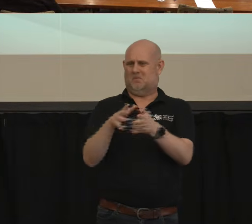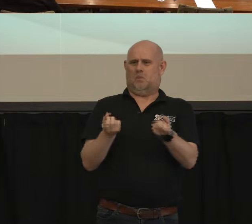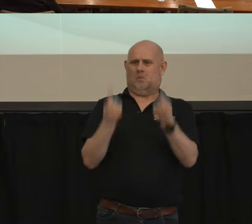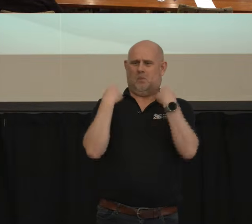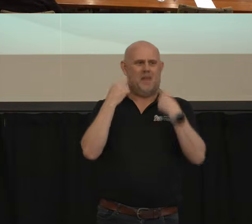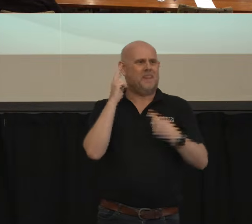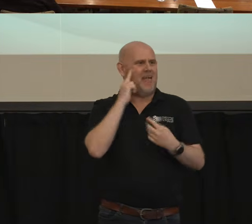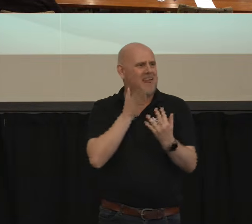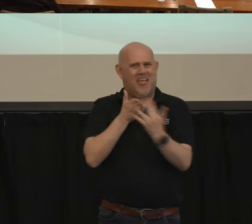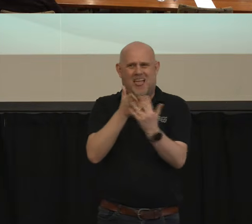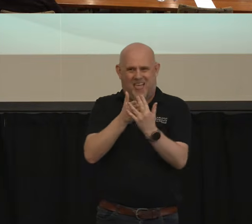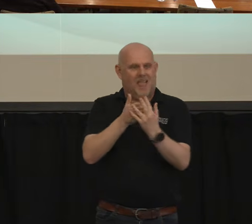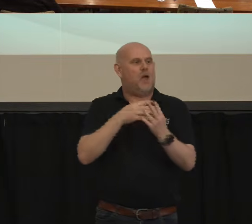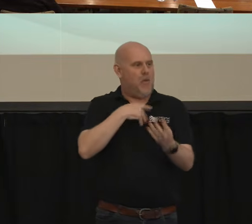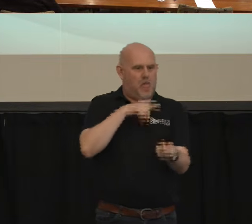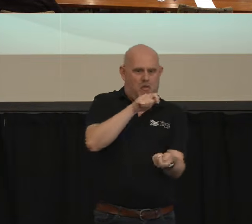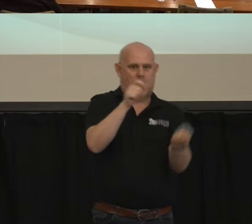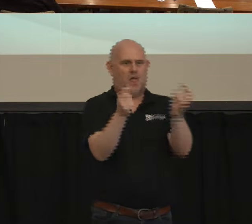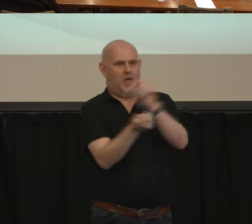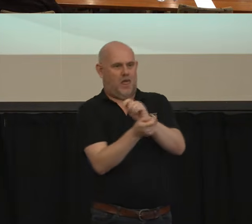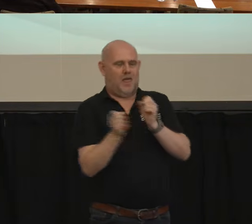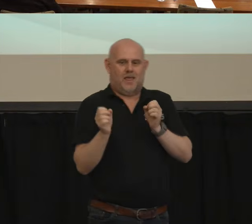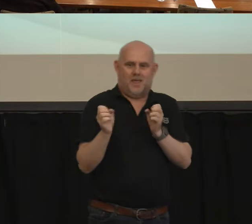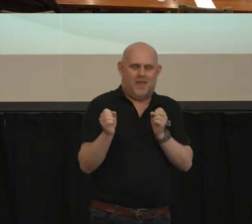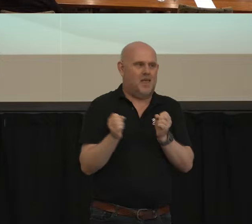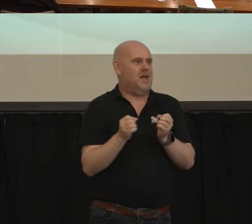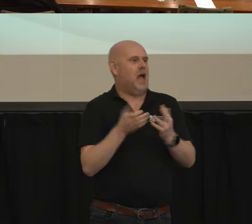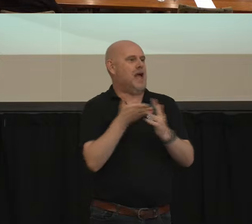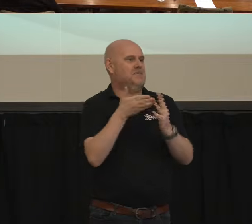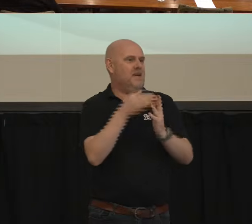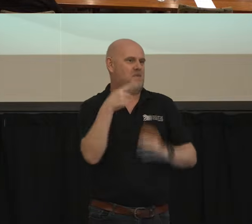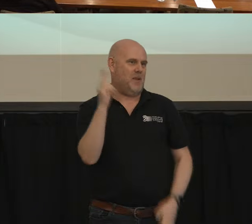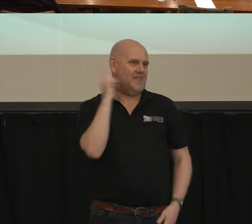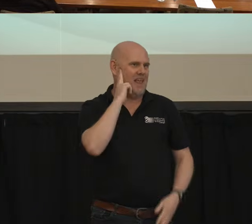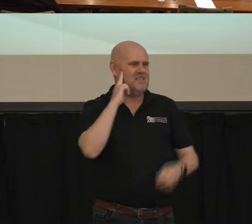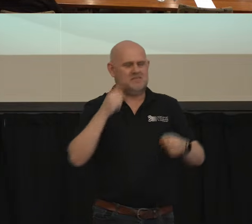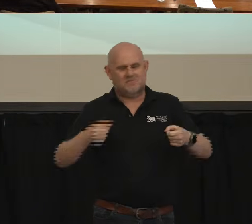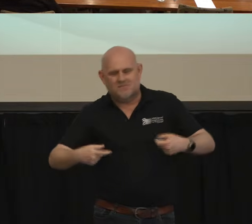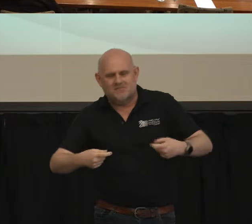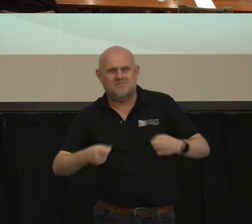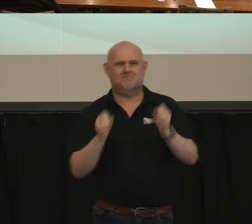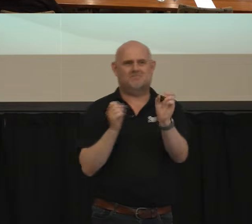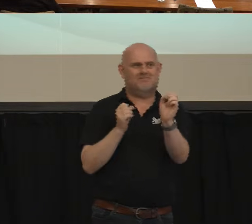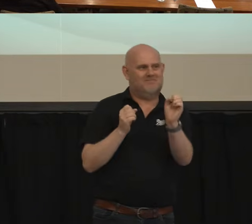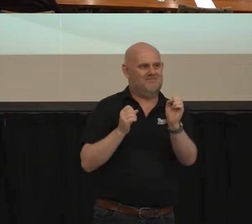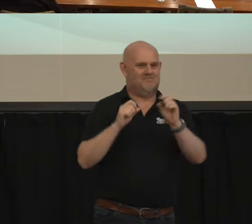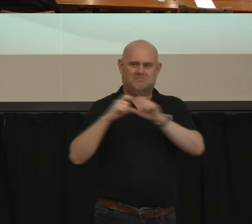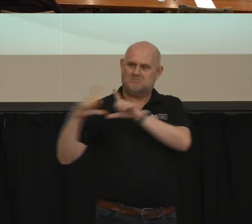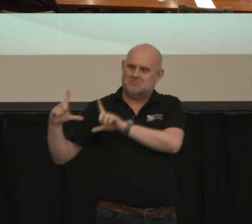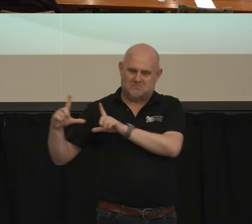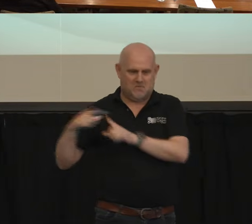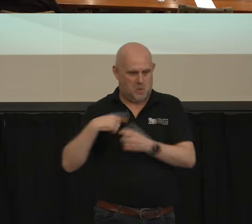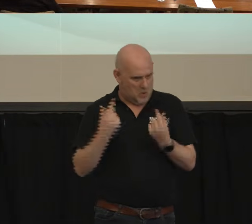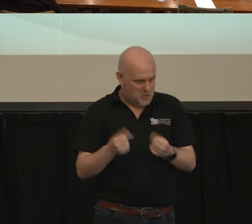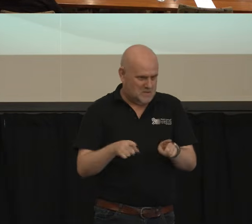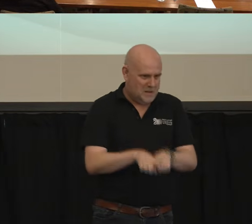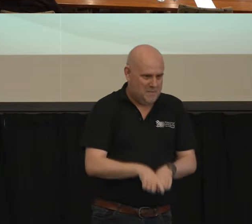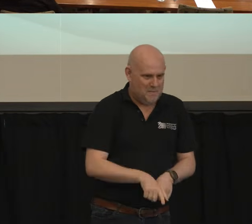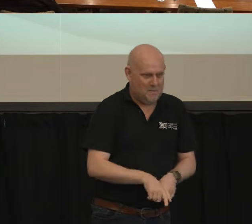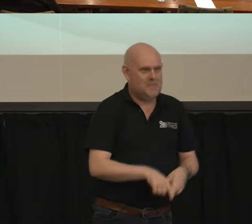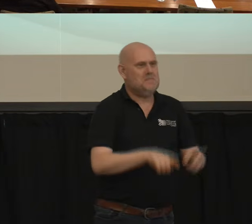And also, to render deaf accessible content, organizations or people asking us or